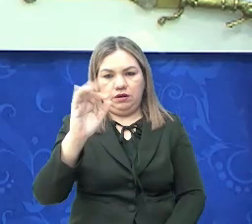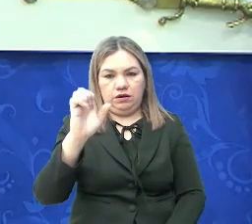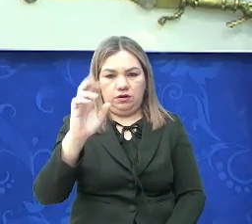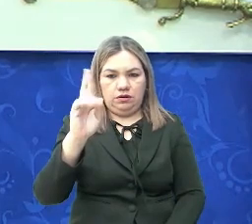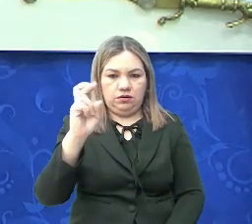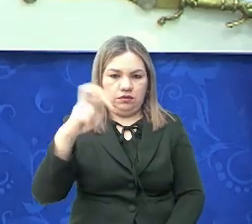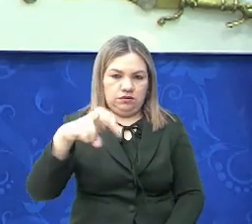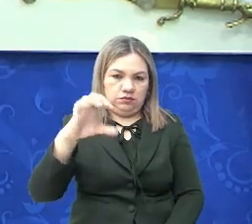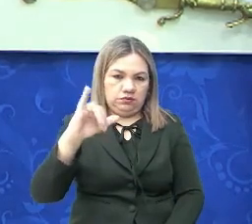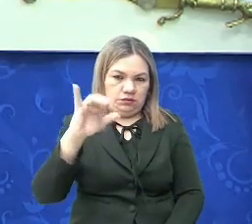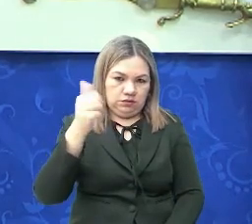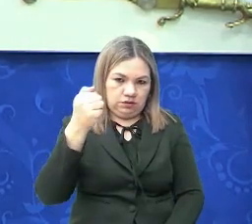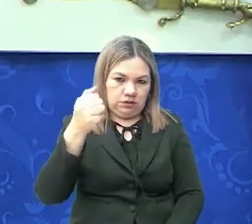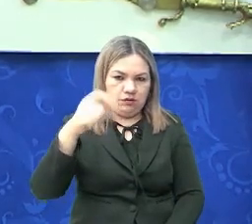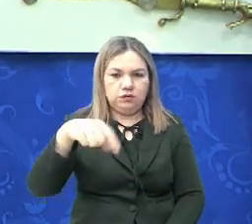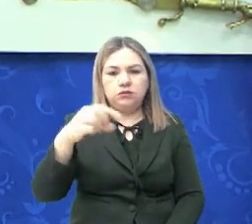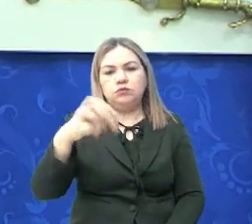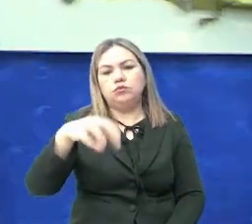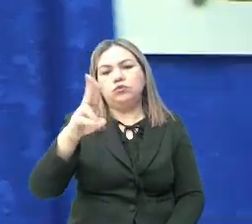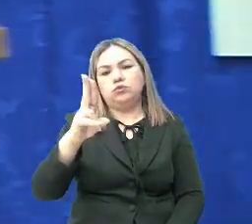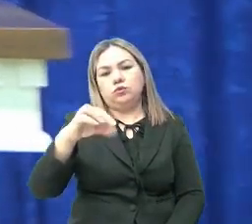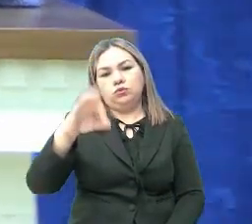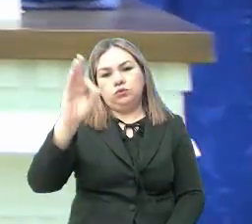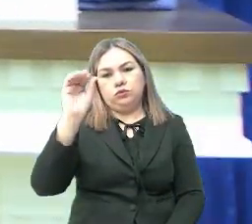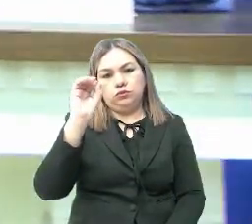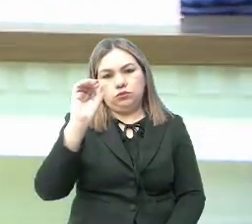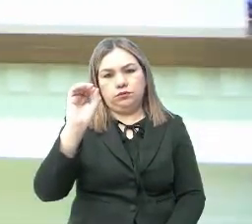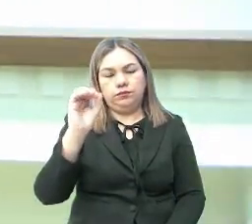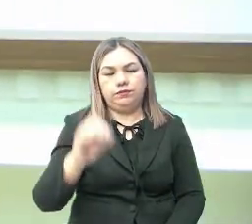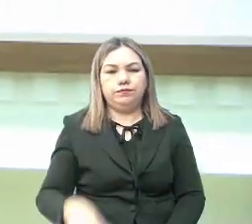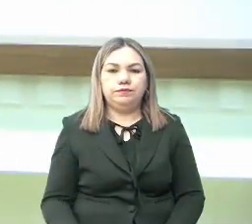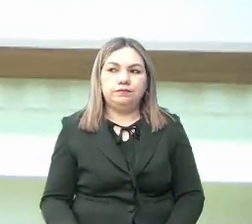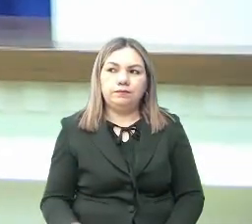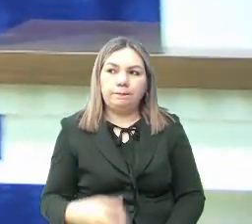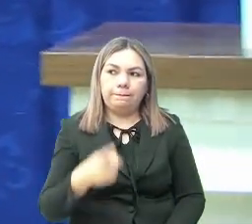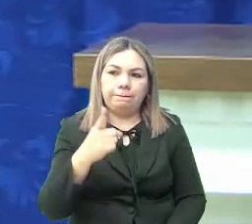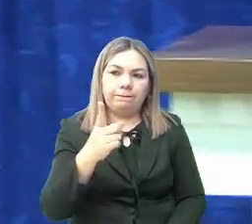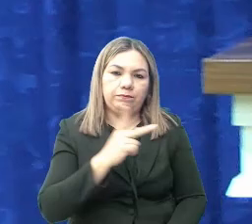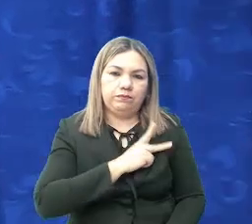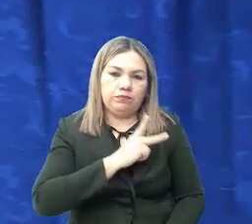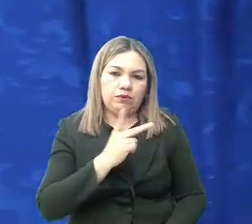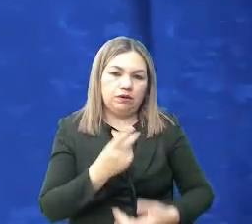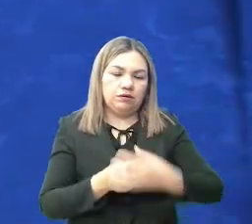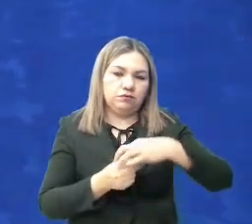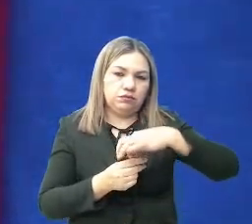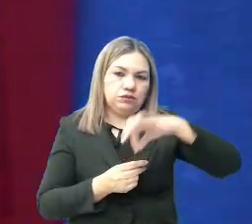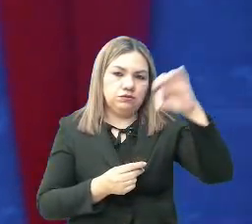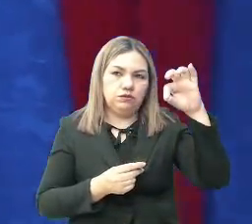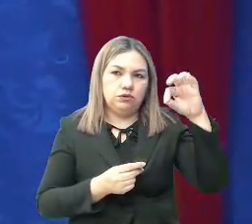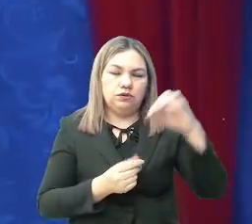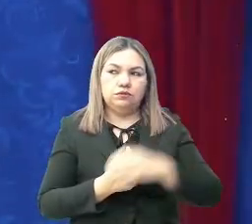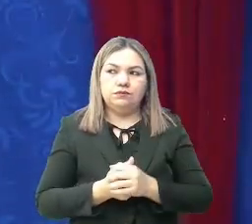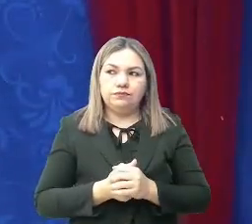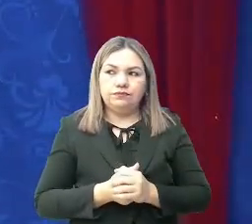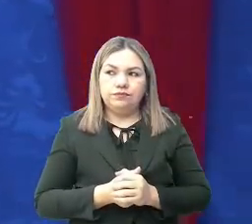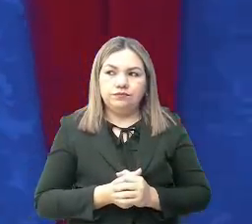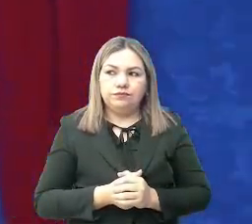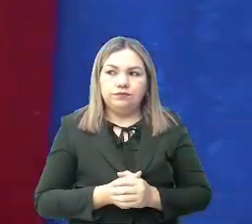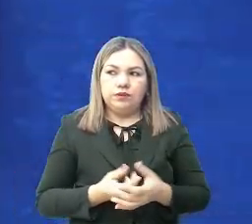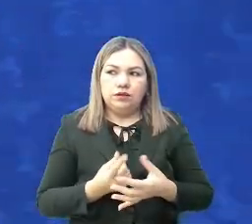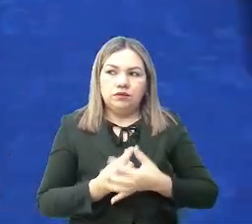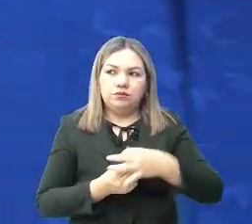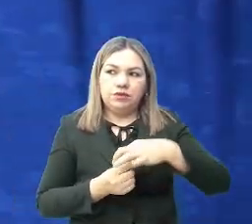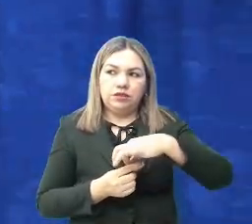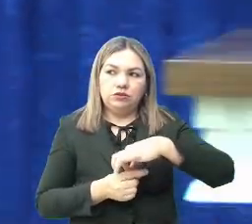this world. Now, an eternal person is a person that's spiritual.